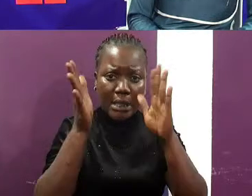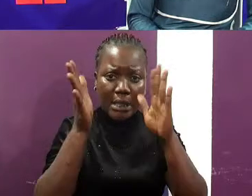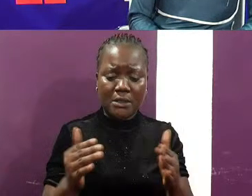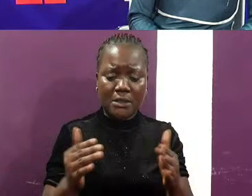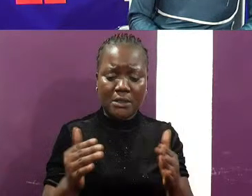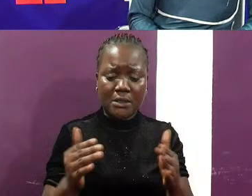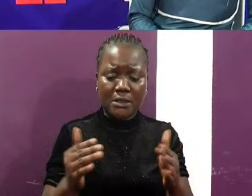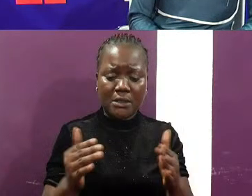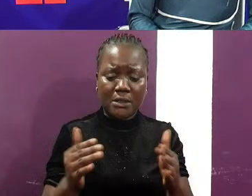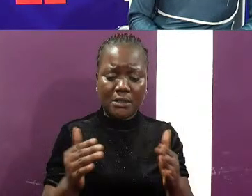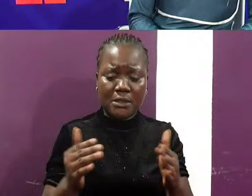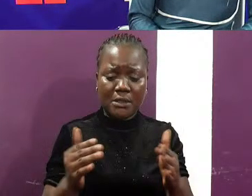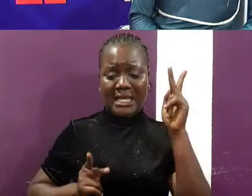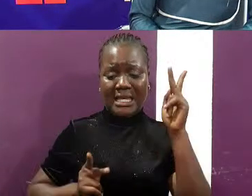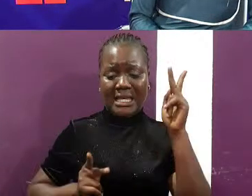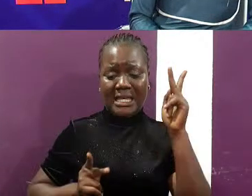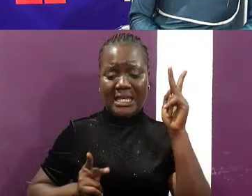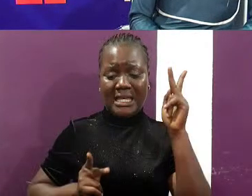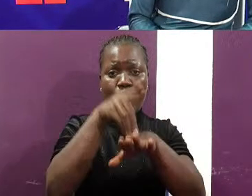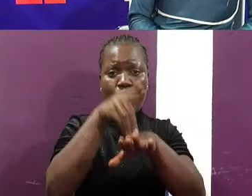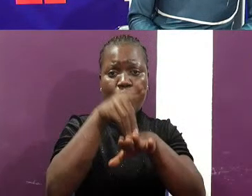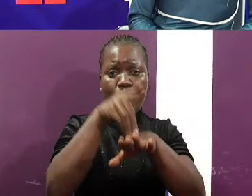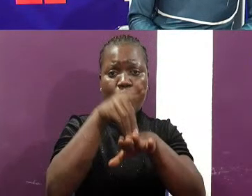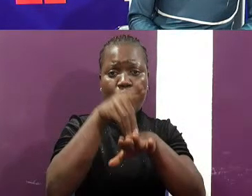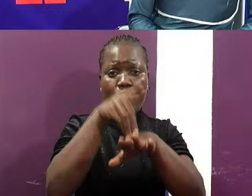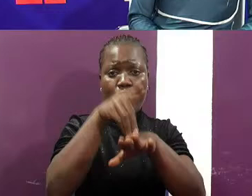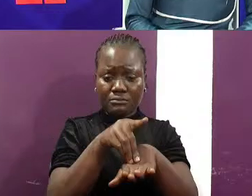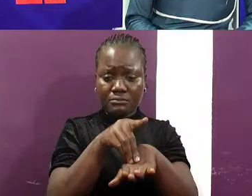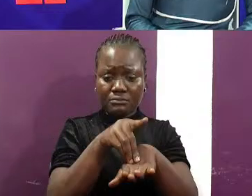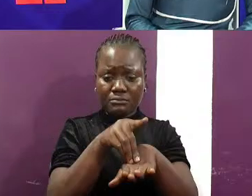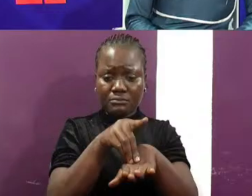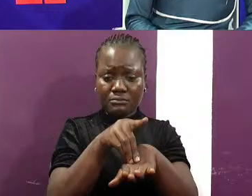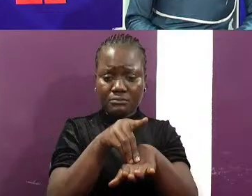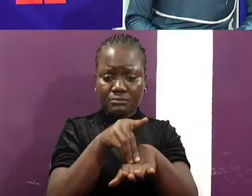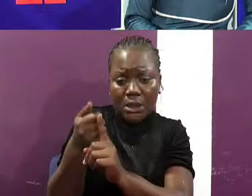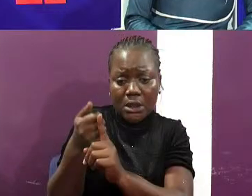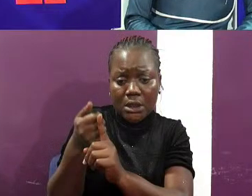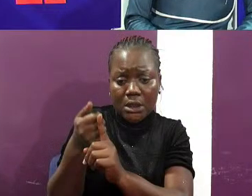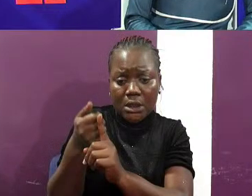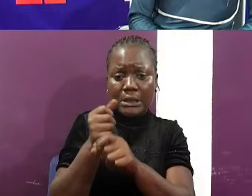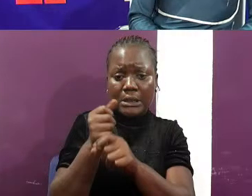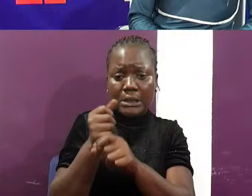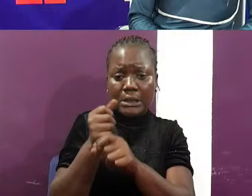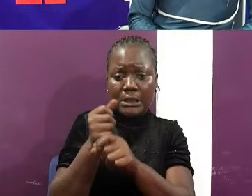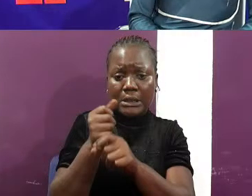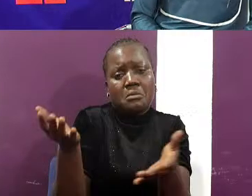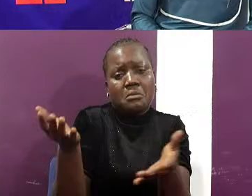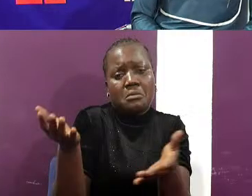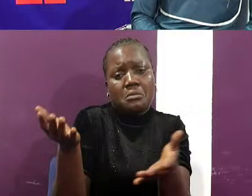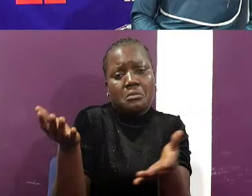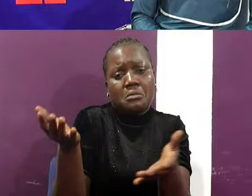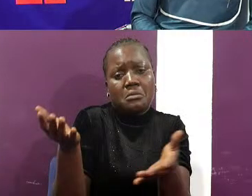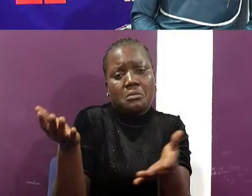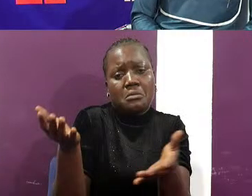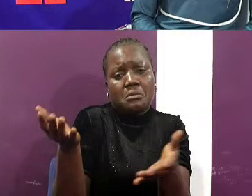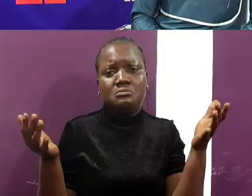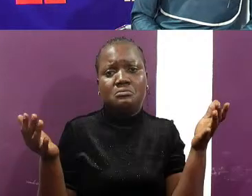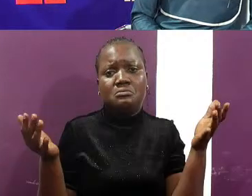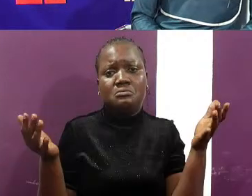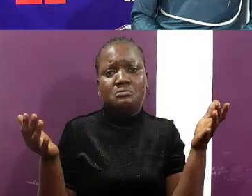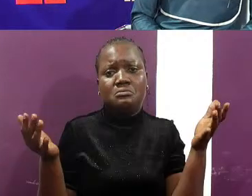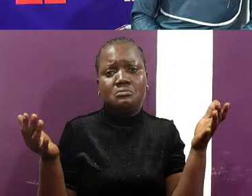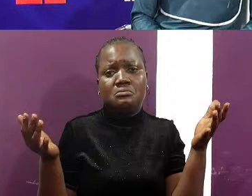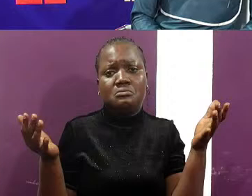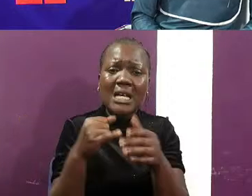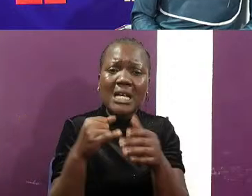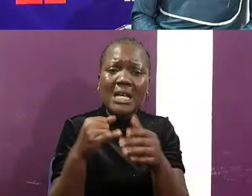faku. Any said ye see tre fa kwa a tre edi ekudru. Inti and no tre fa kwa